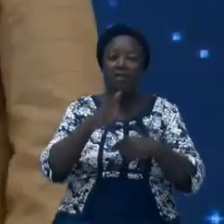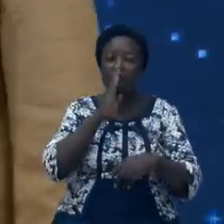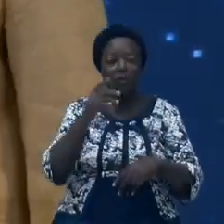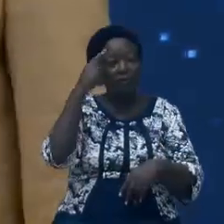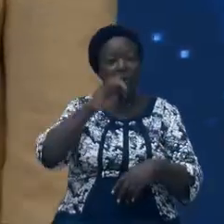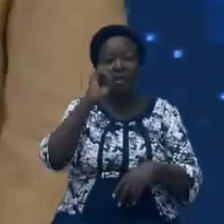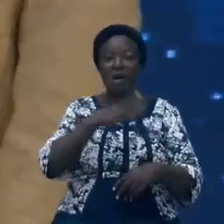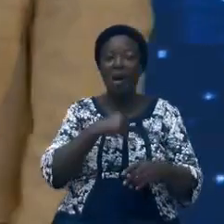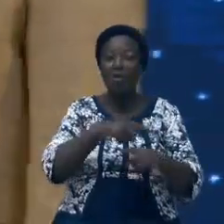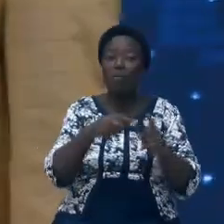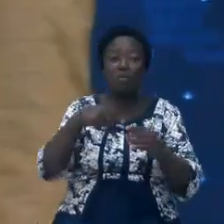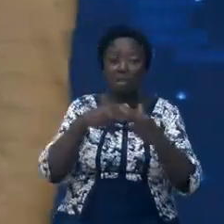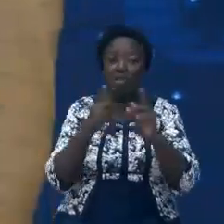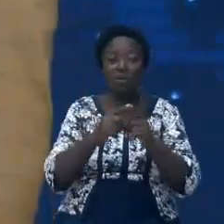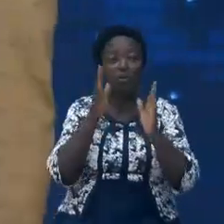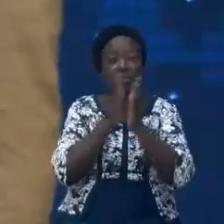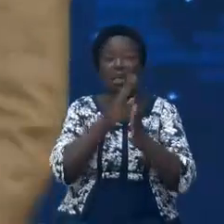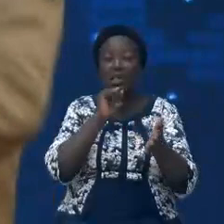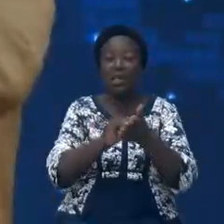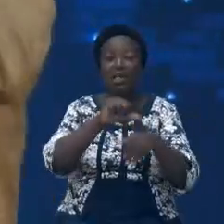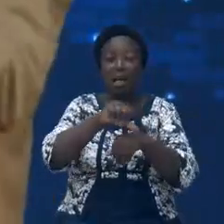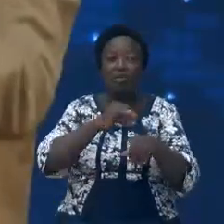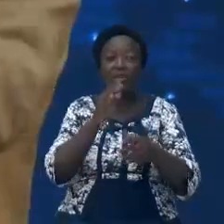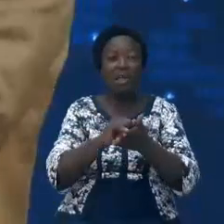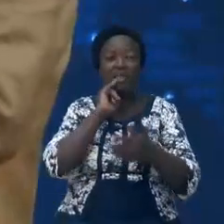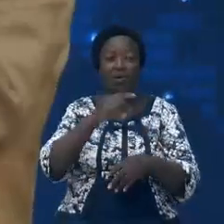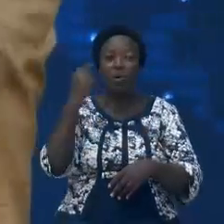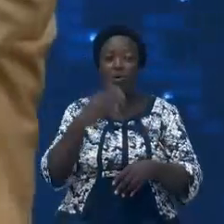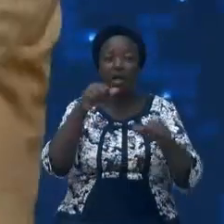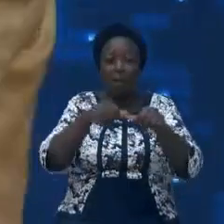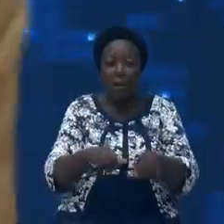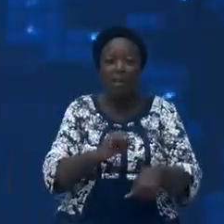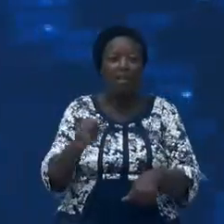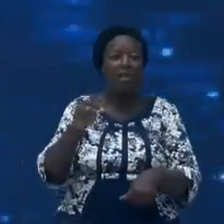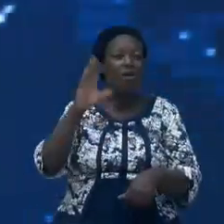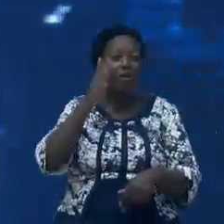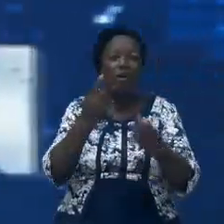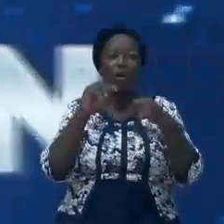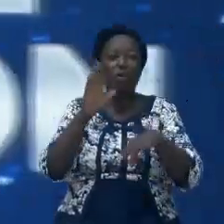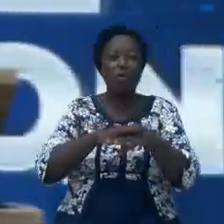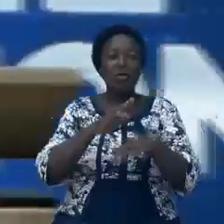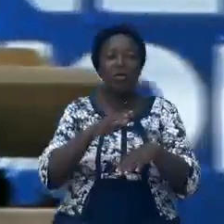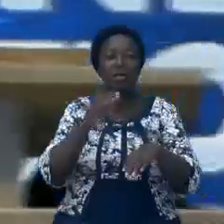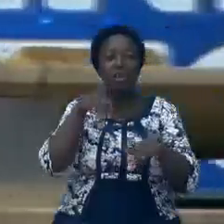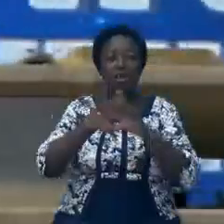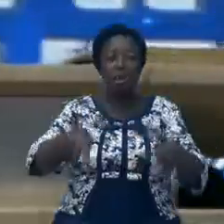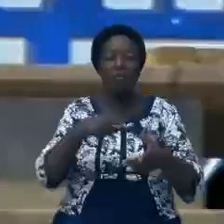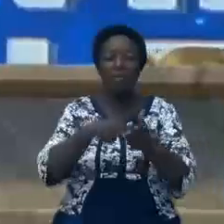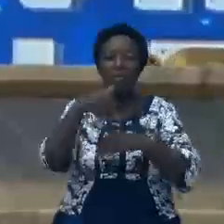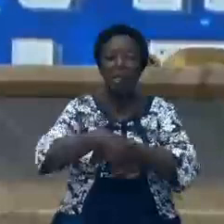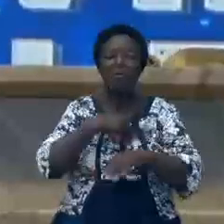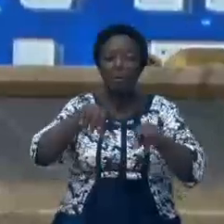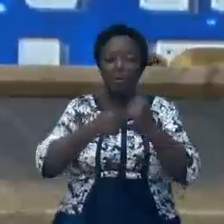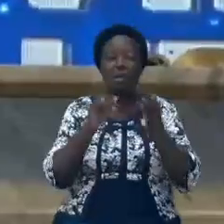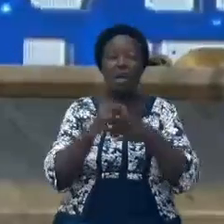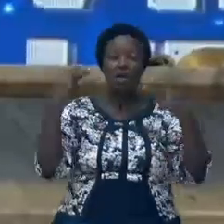here today and it's going to be forever. And when we begin to pray, that anointing always abiding will